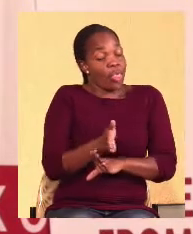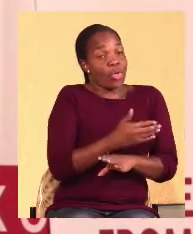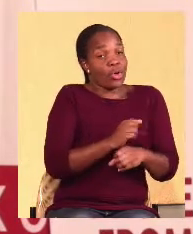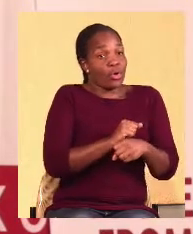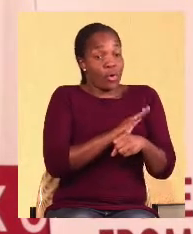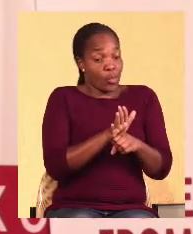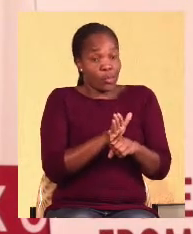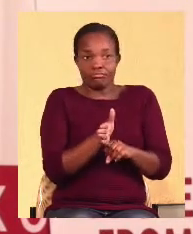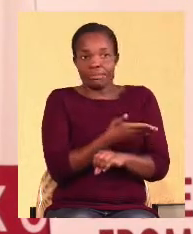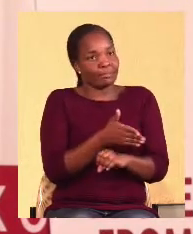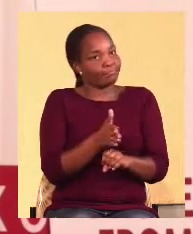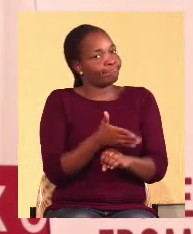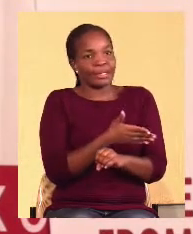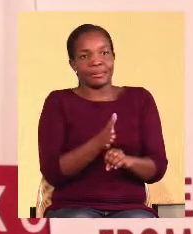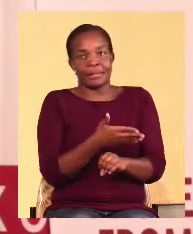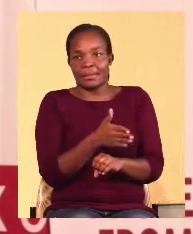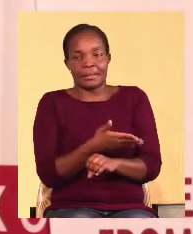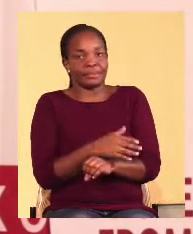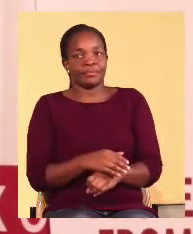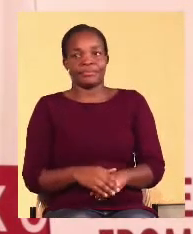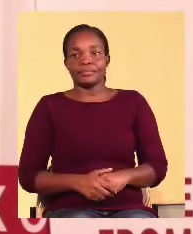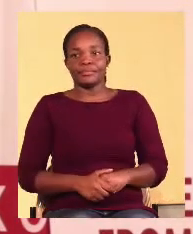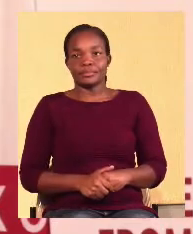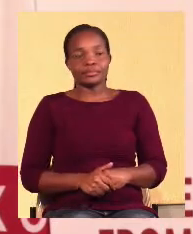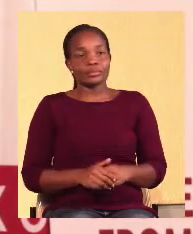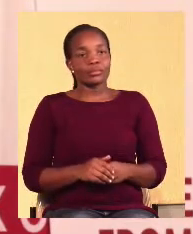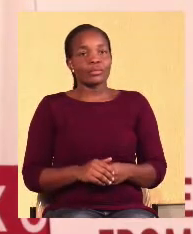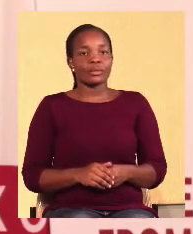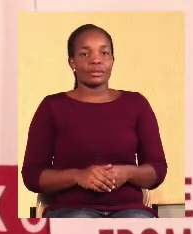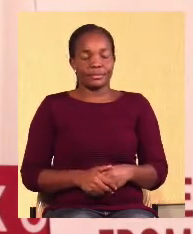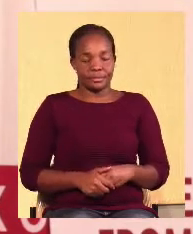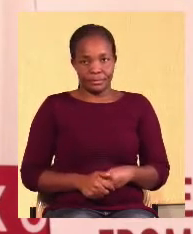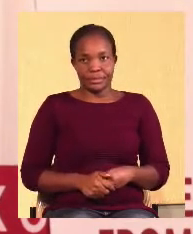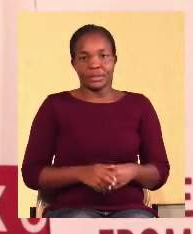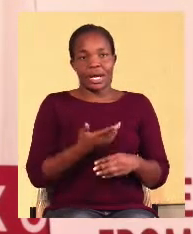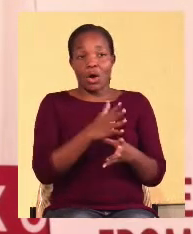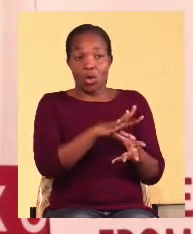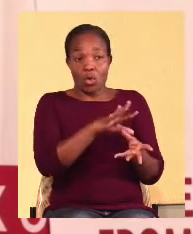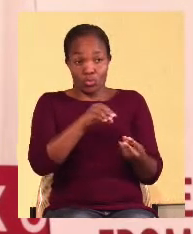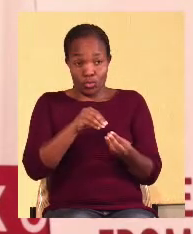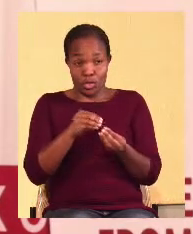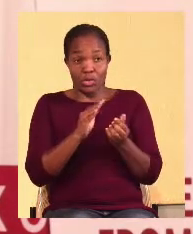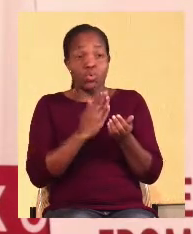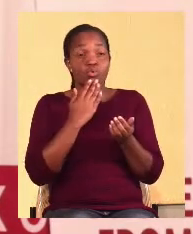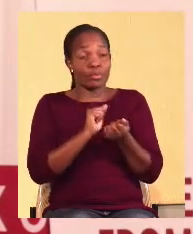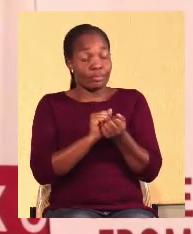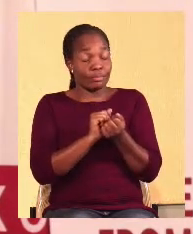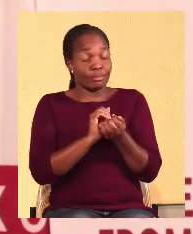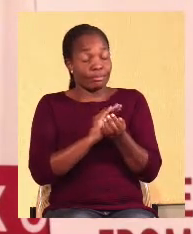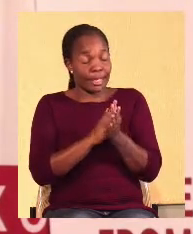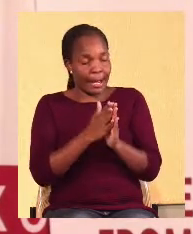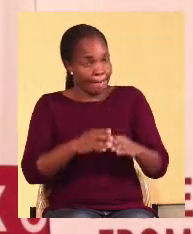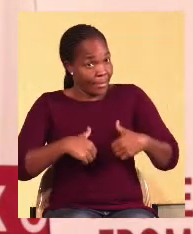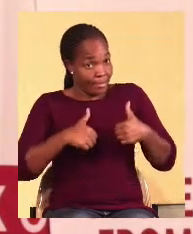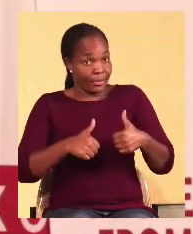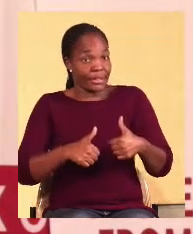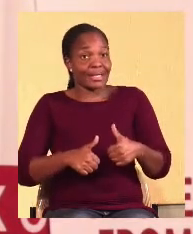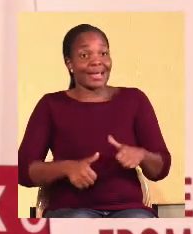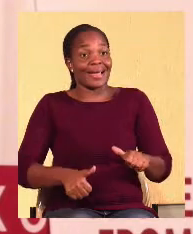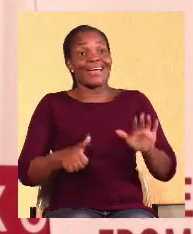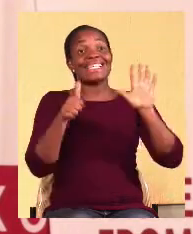COVID-19. Some of them have already been announced before, but I'm just giving you now the totality of the picture.